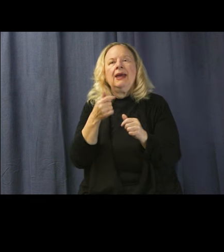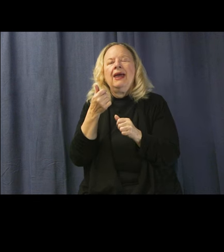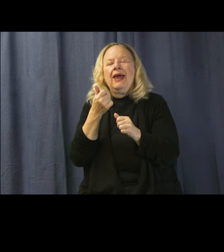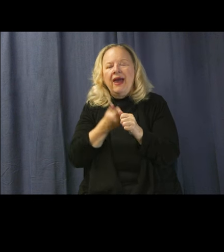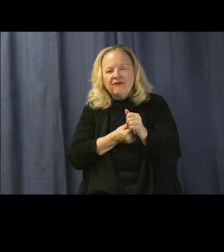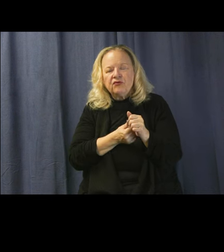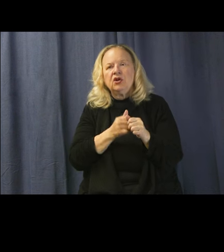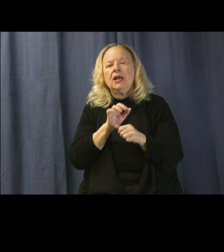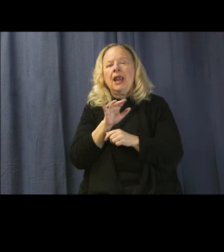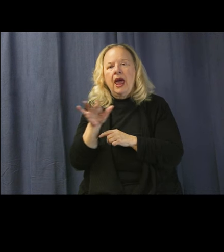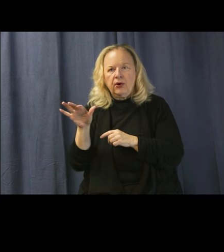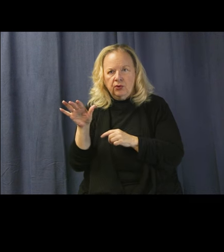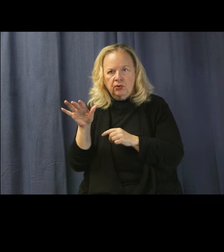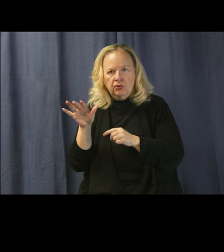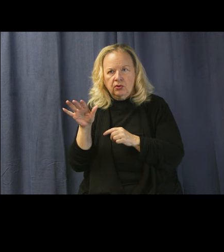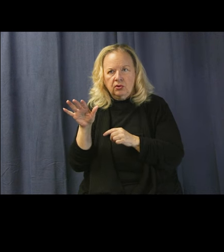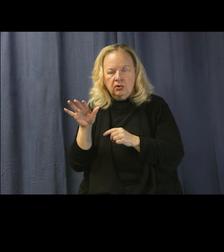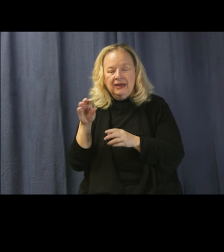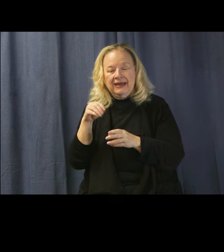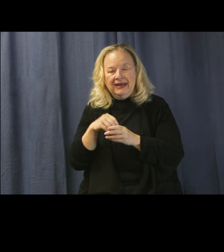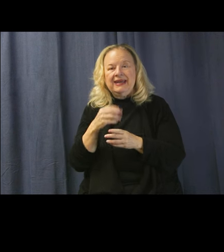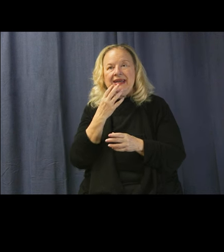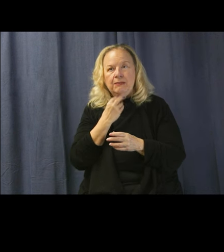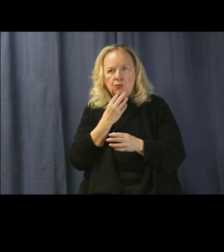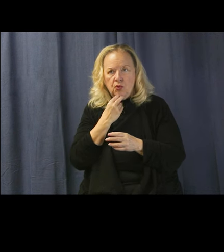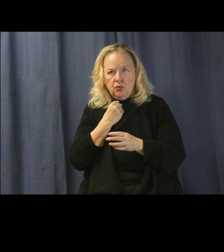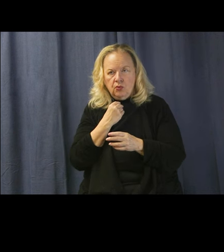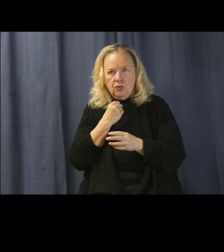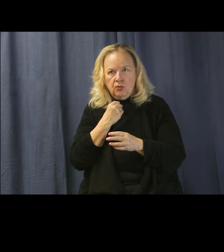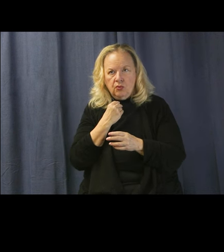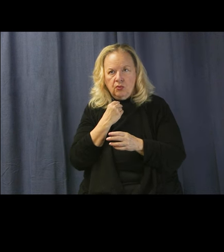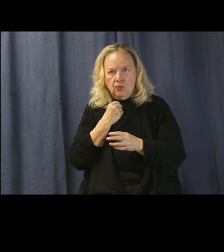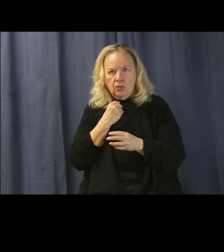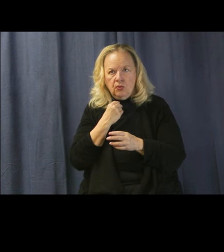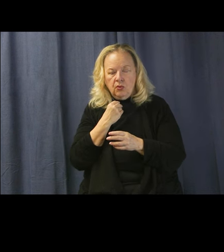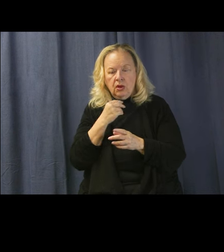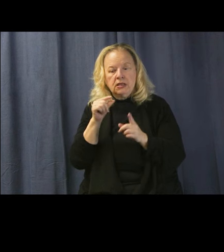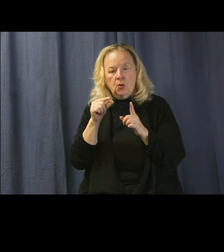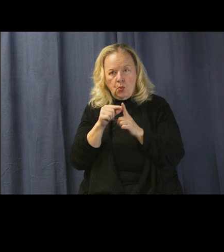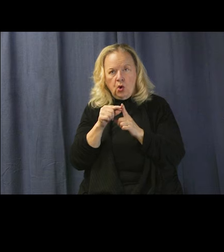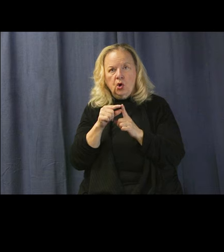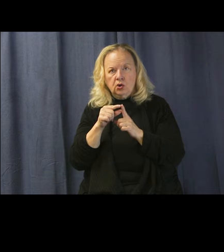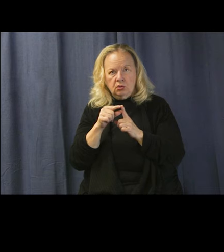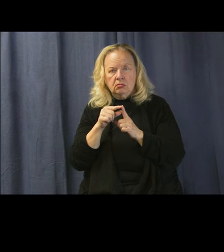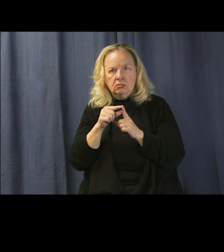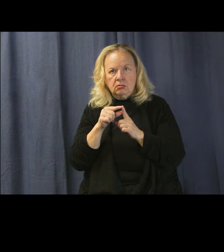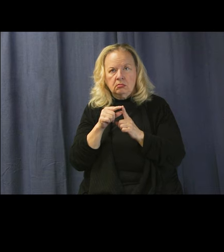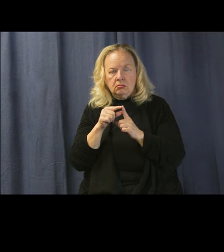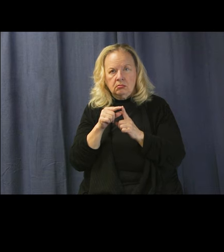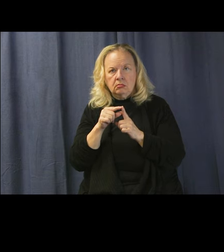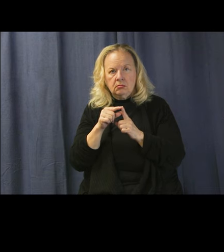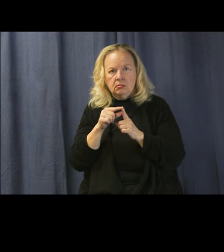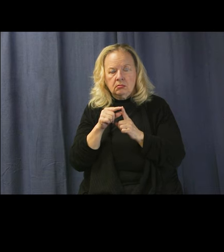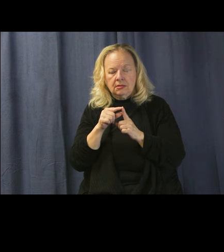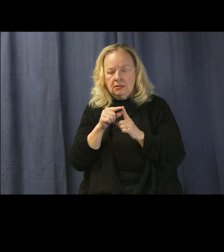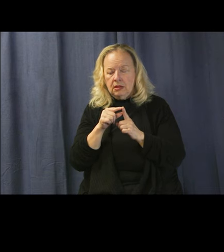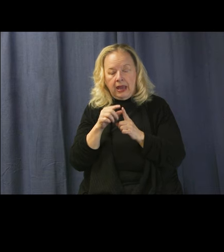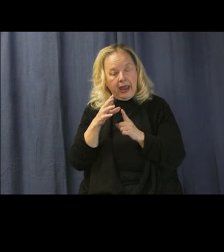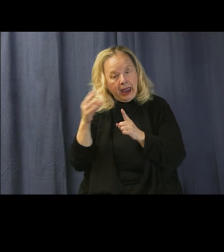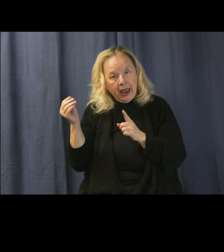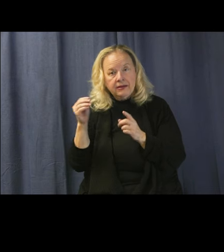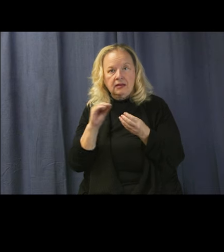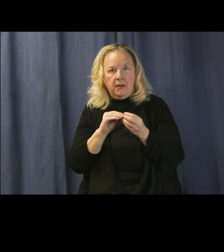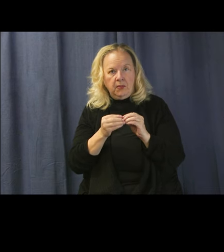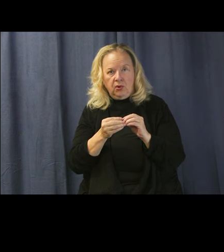Every letter in Hebrew is also a word. It's also